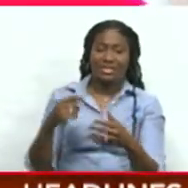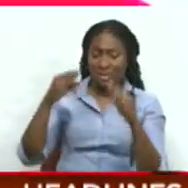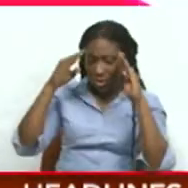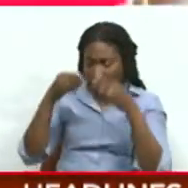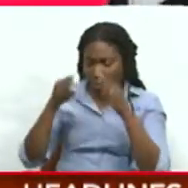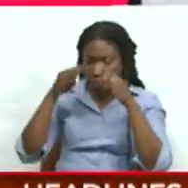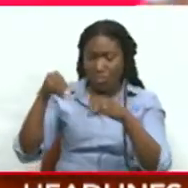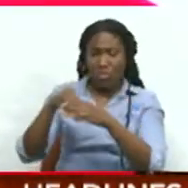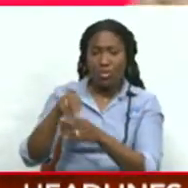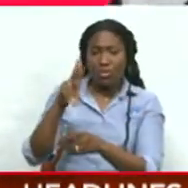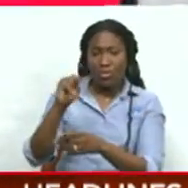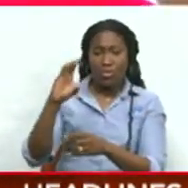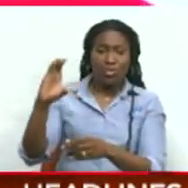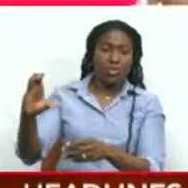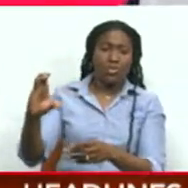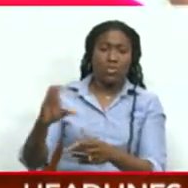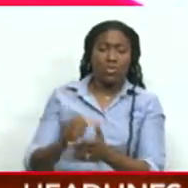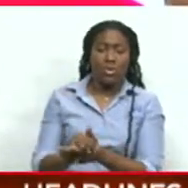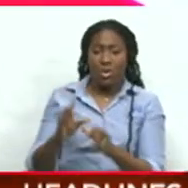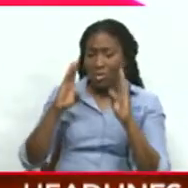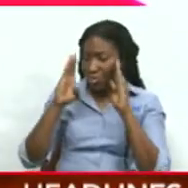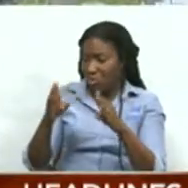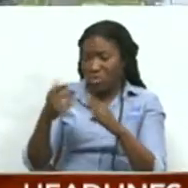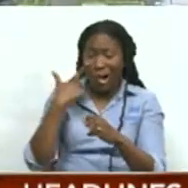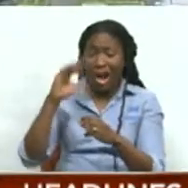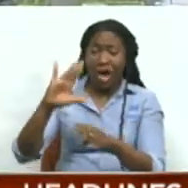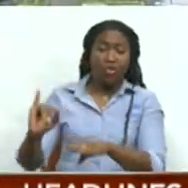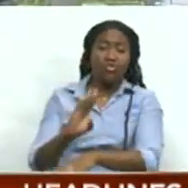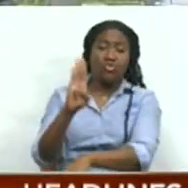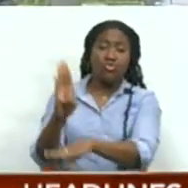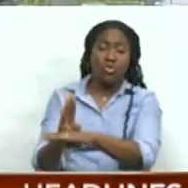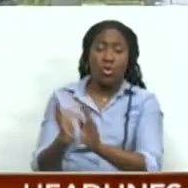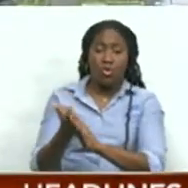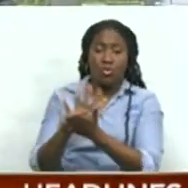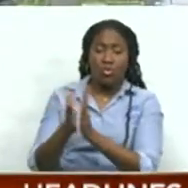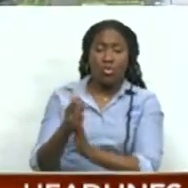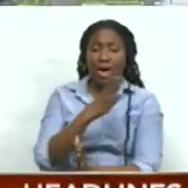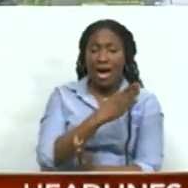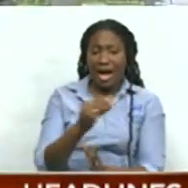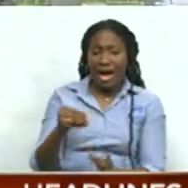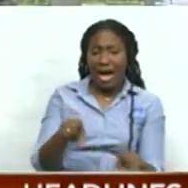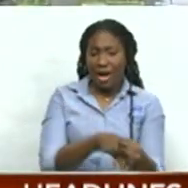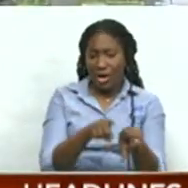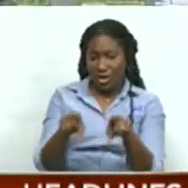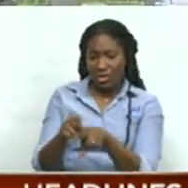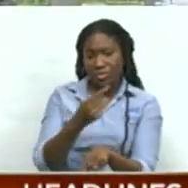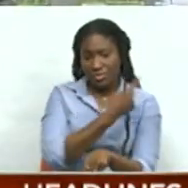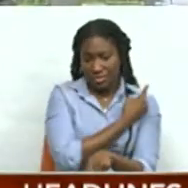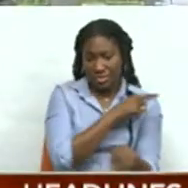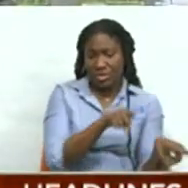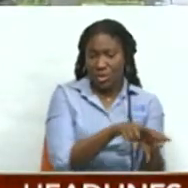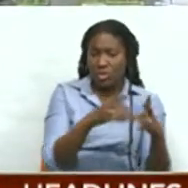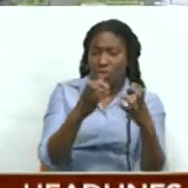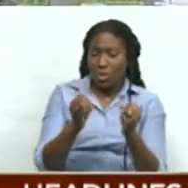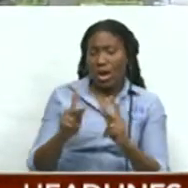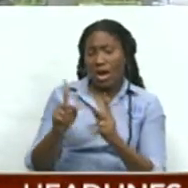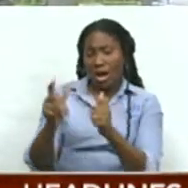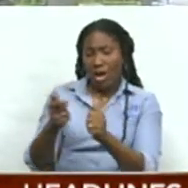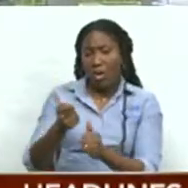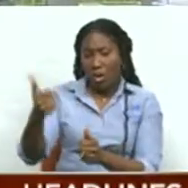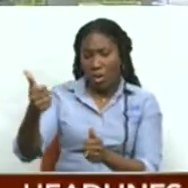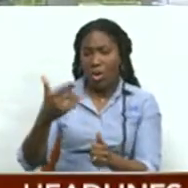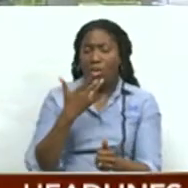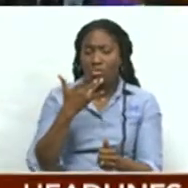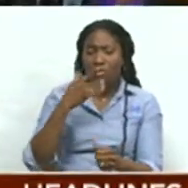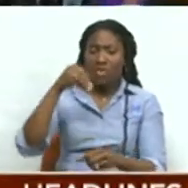party's professional modus operandi. Joining others like Miaro MP Rustan Pari in demanding internal elections be called when it's due,